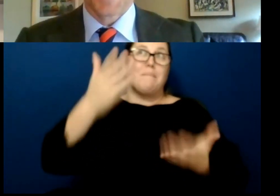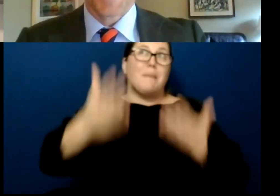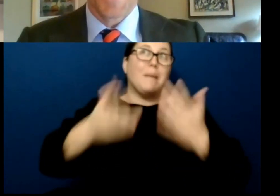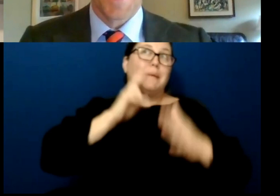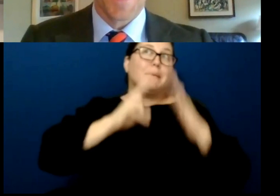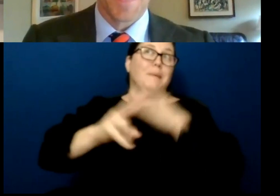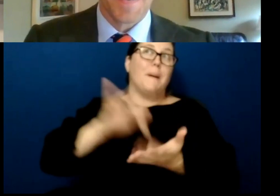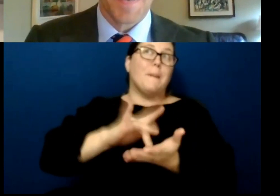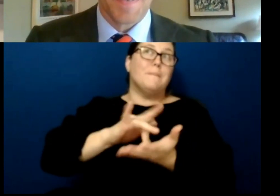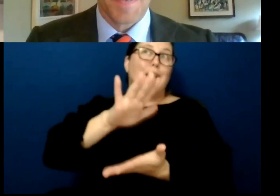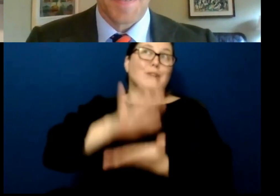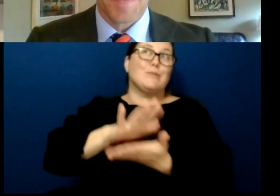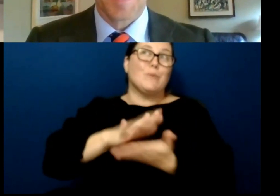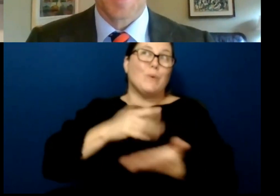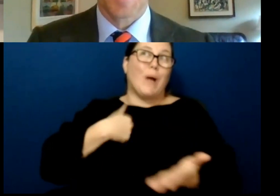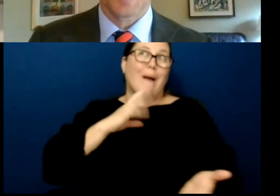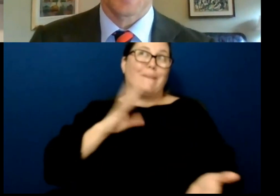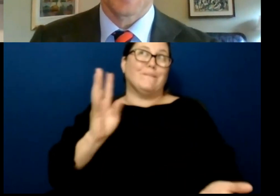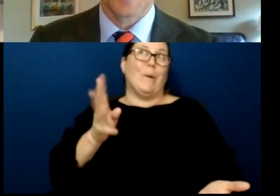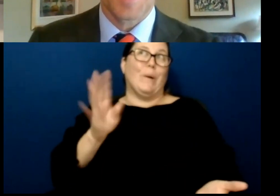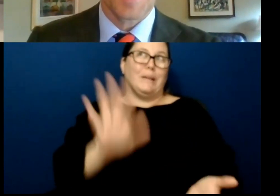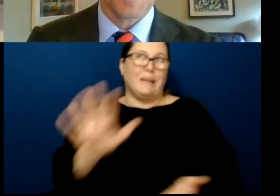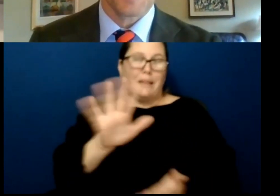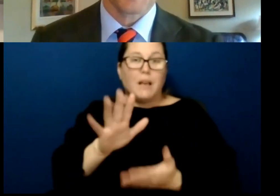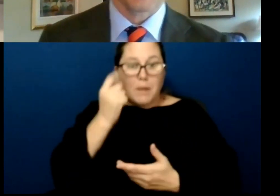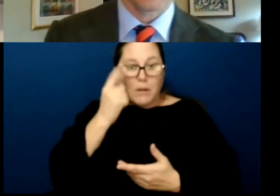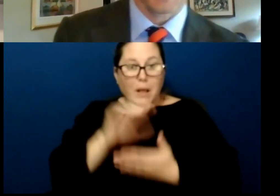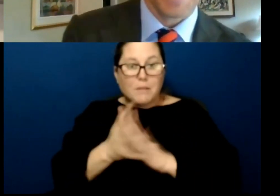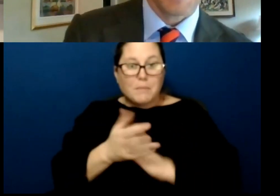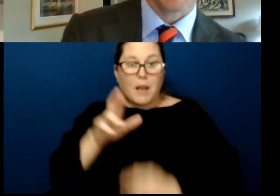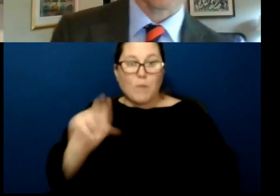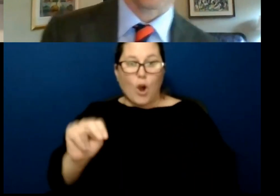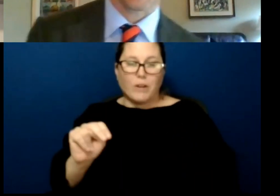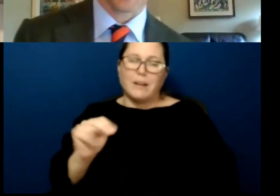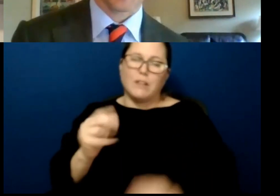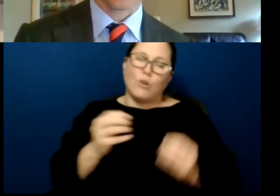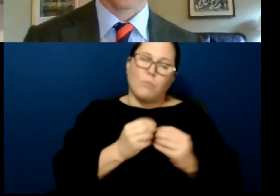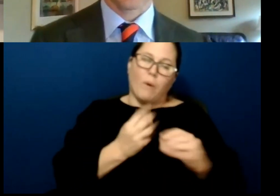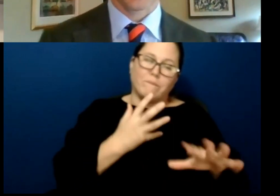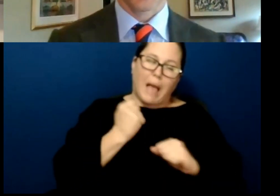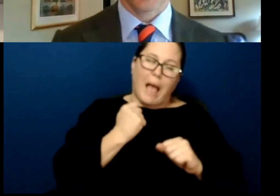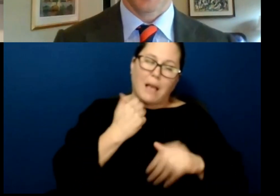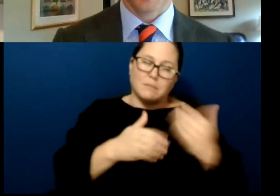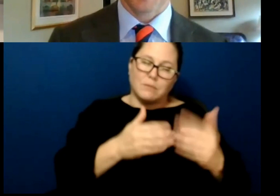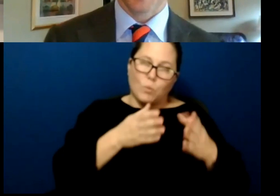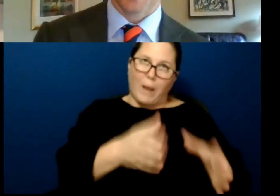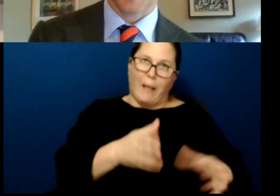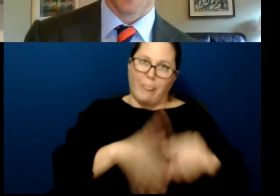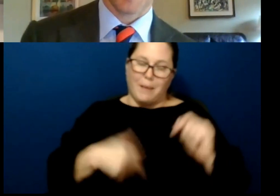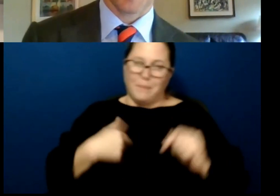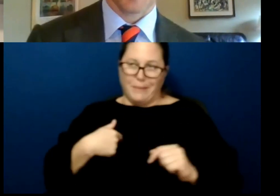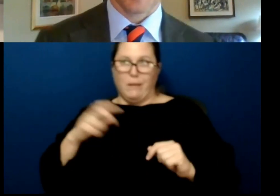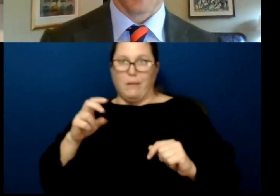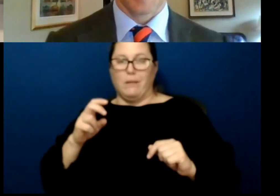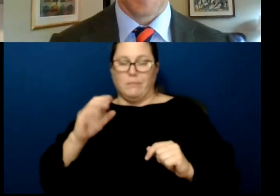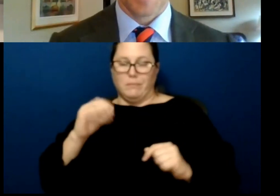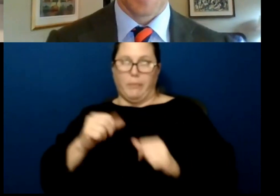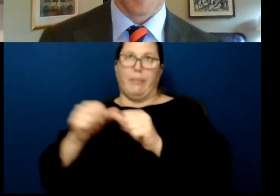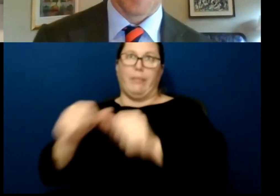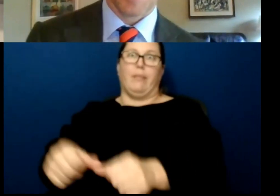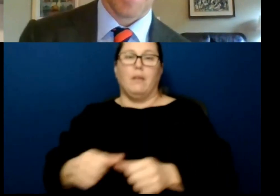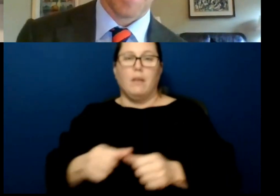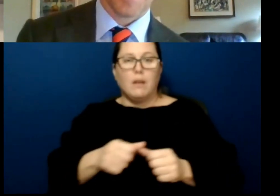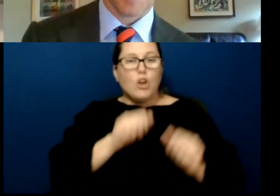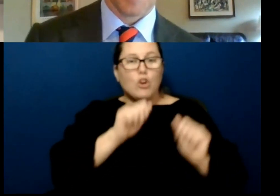So to become a registered nurse, though, there's quicker ways than I did it. You basically can go straight through an